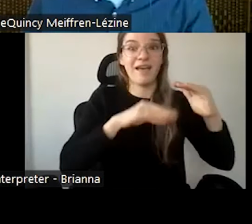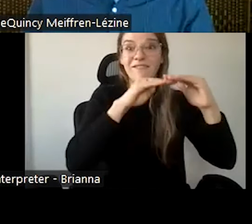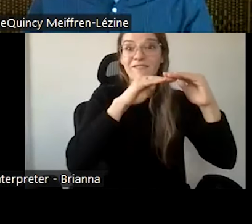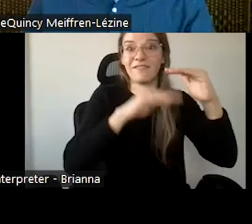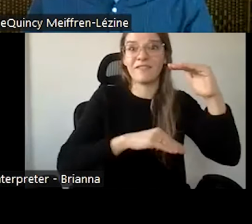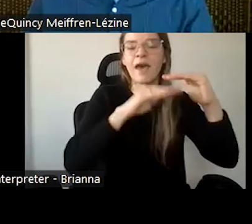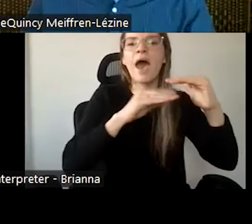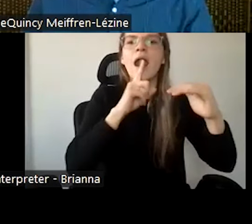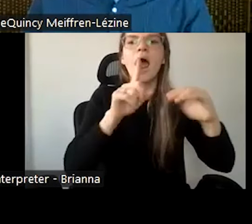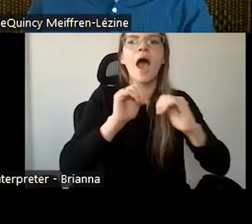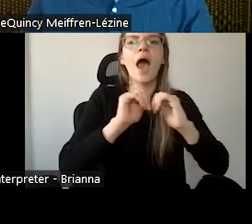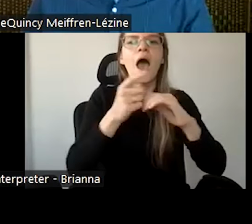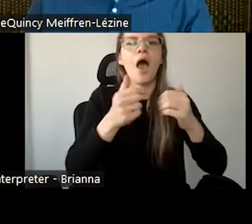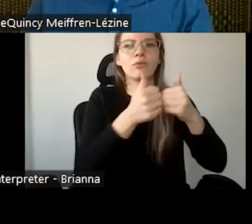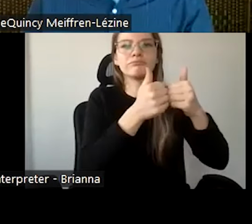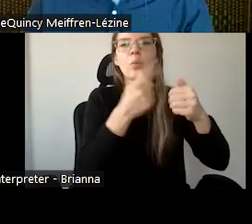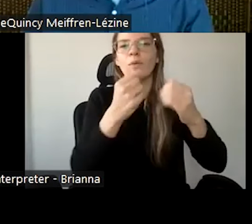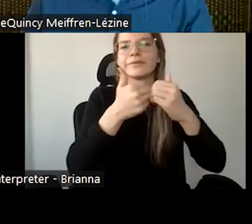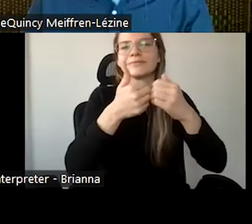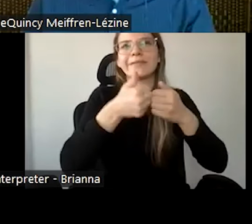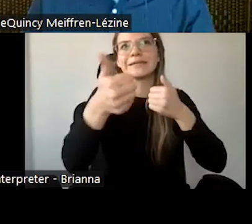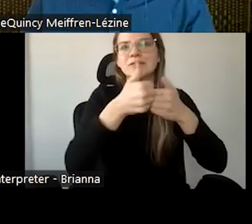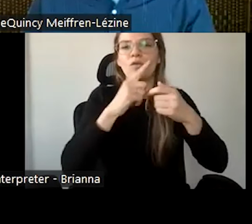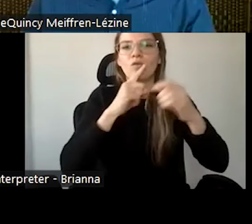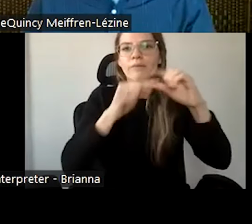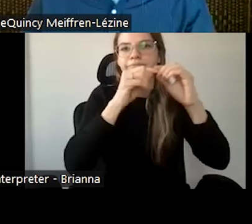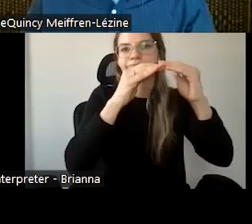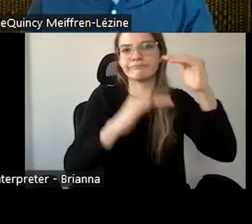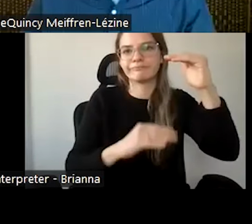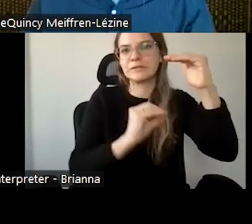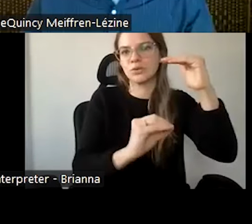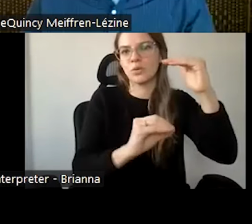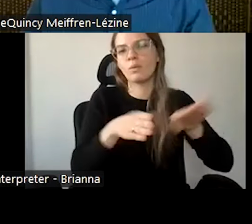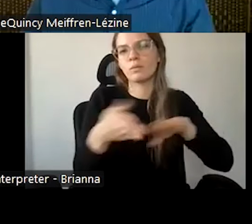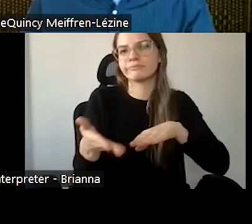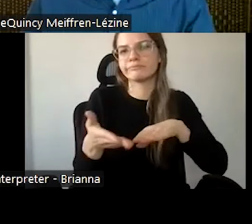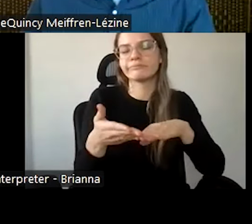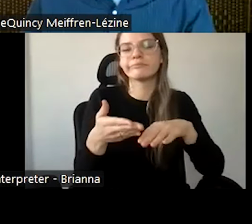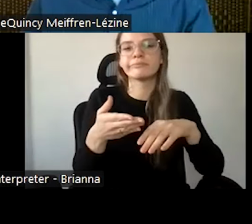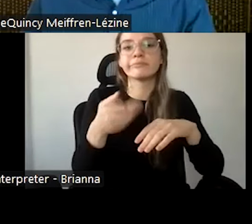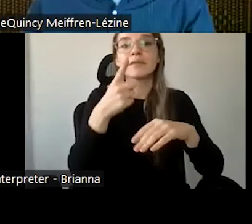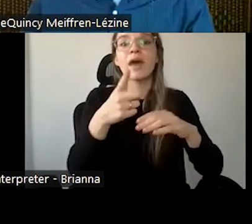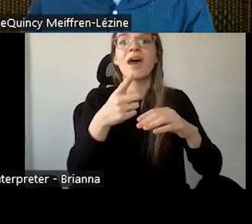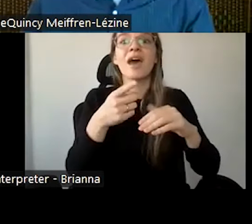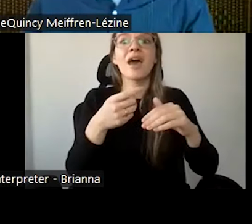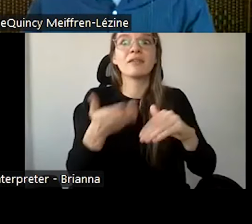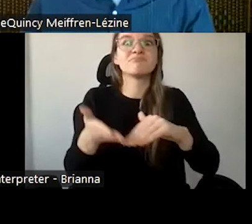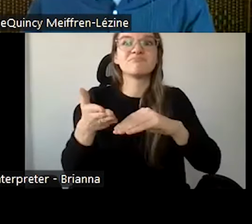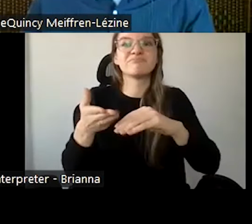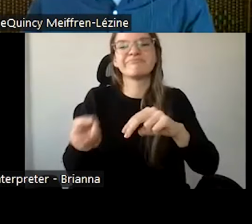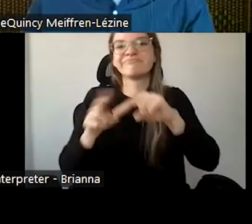drop until it reaches that 0 point. Once they've developed a certain level of risk, it's even